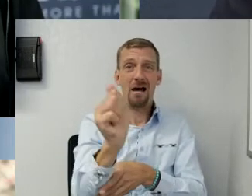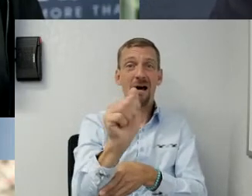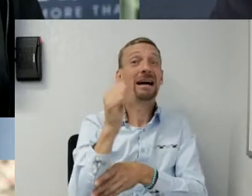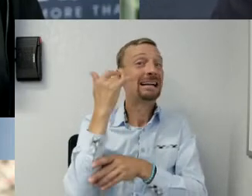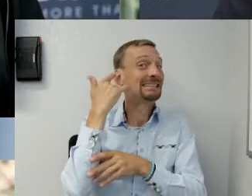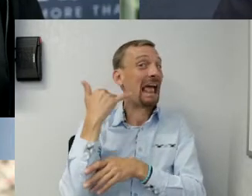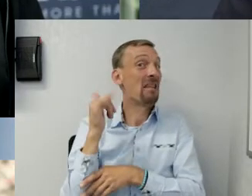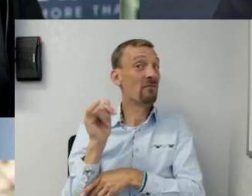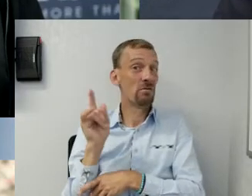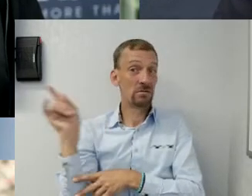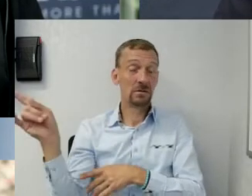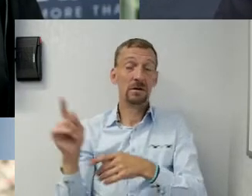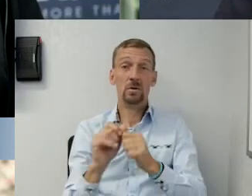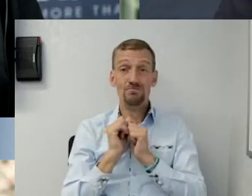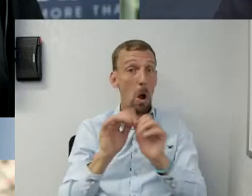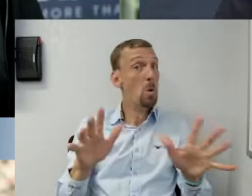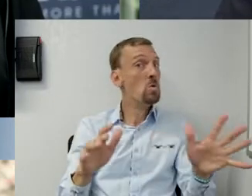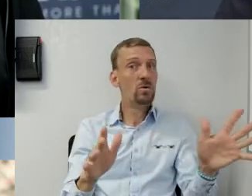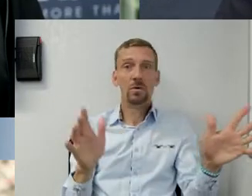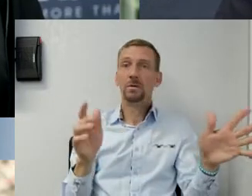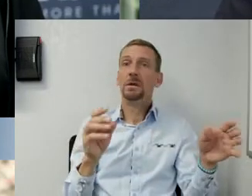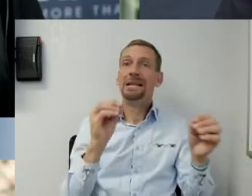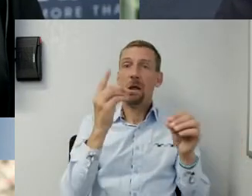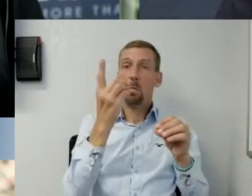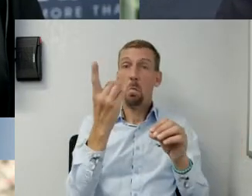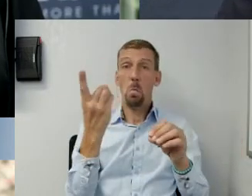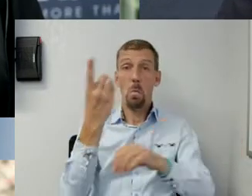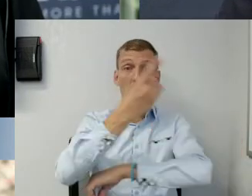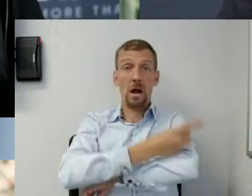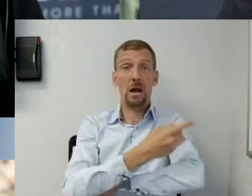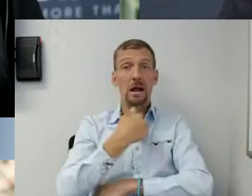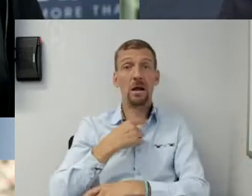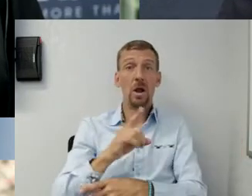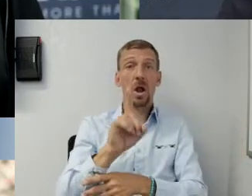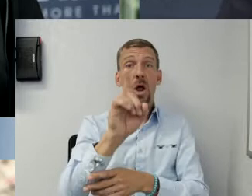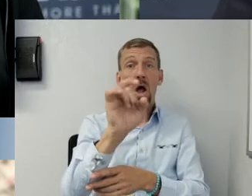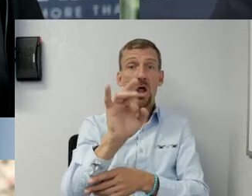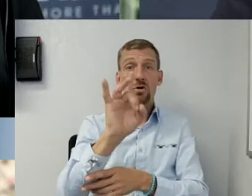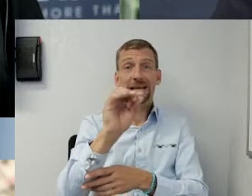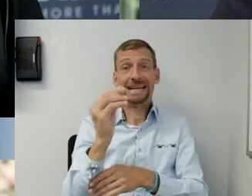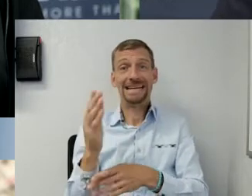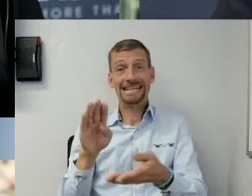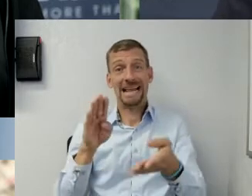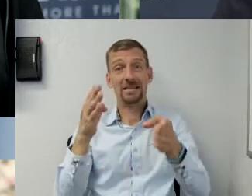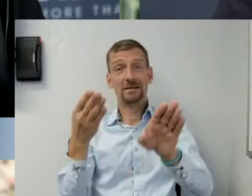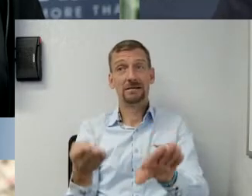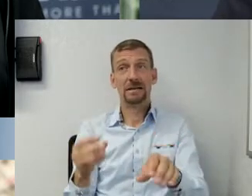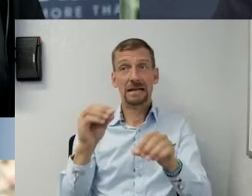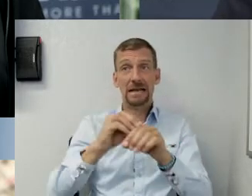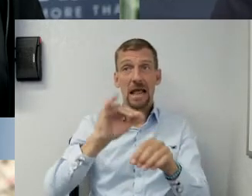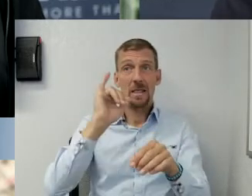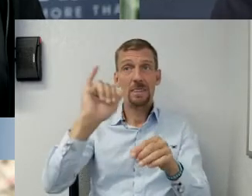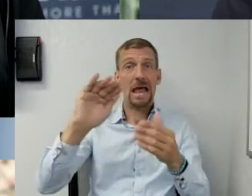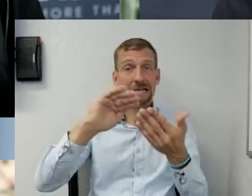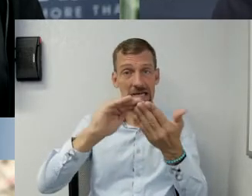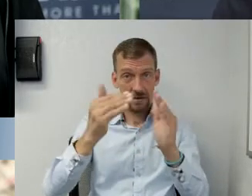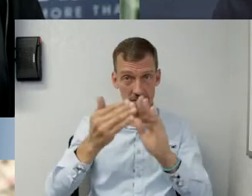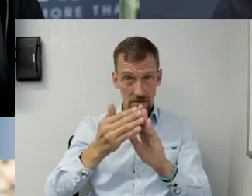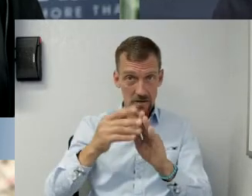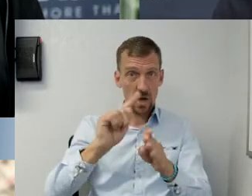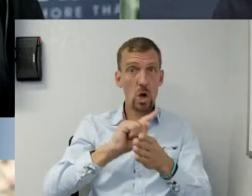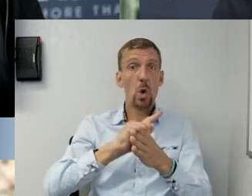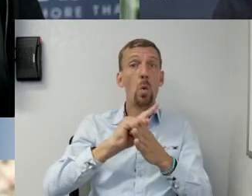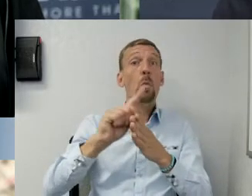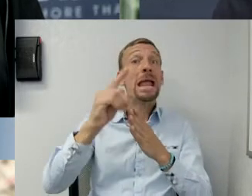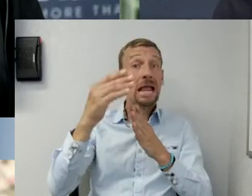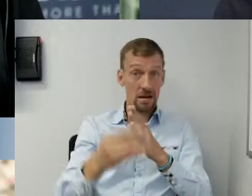And unfortunately, in a single day, they reported 180 deaths in that town. Over the